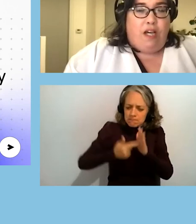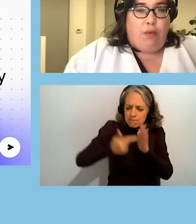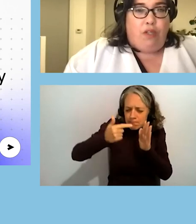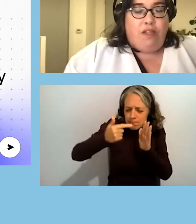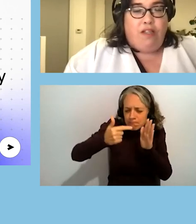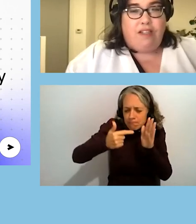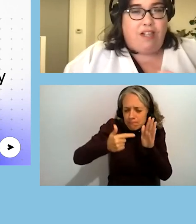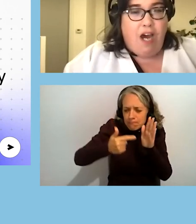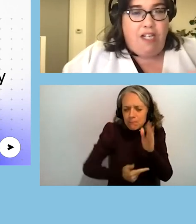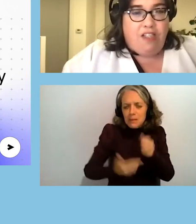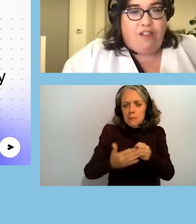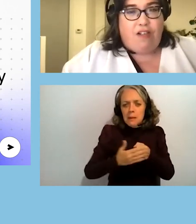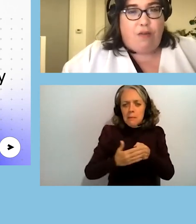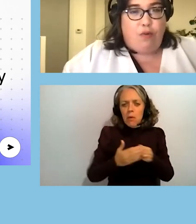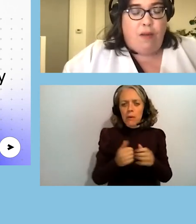I was